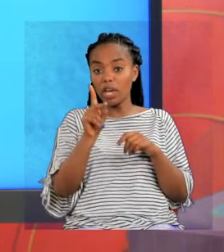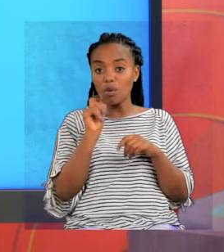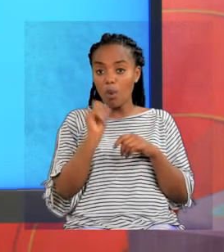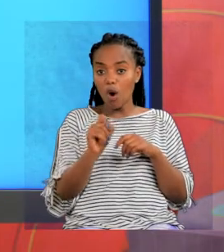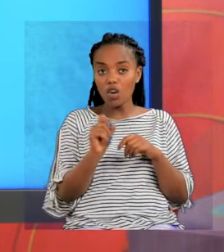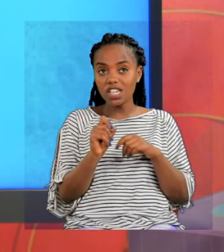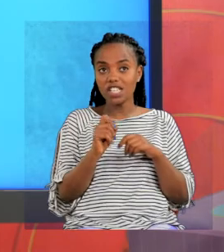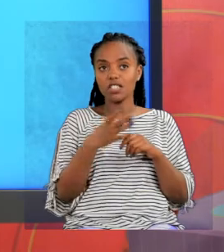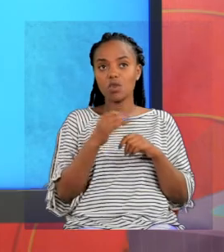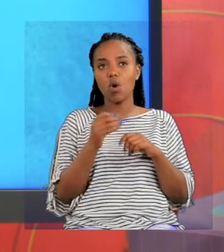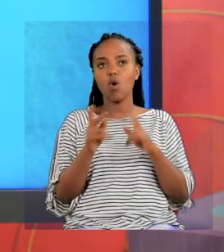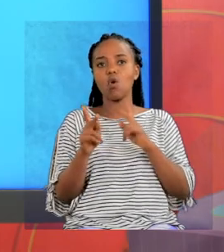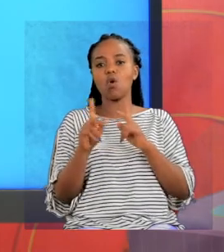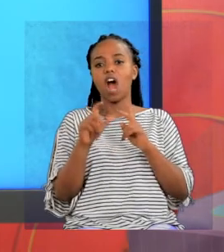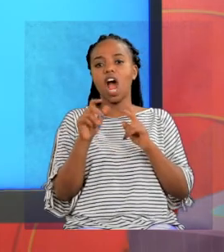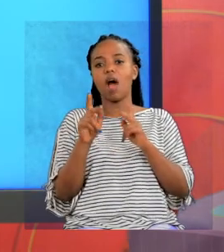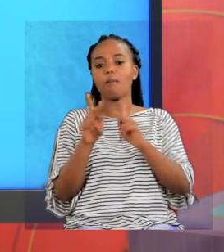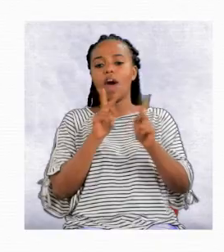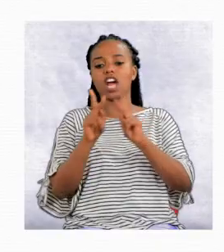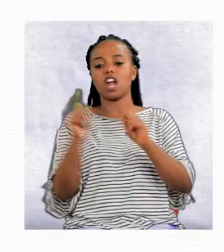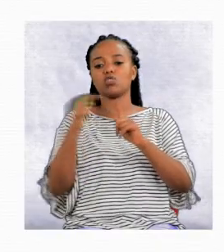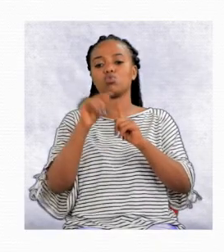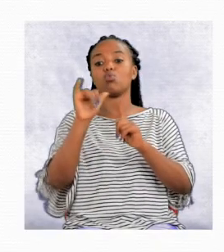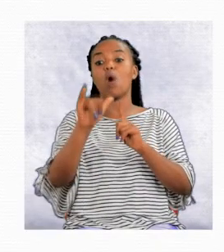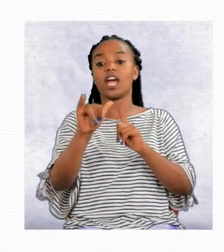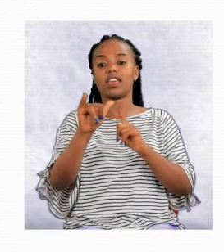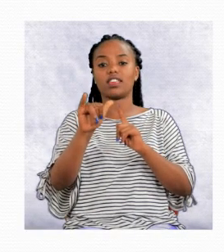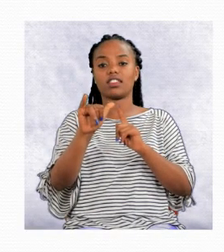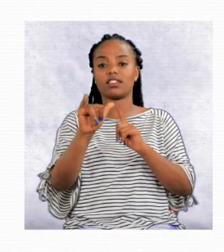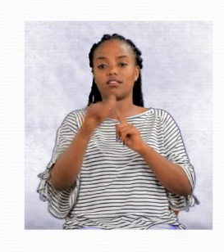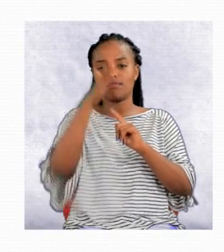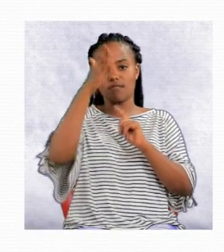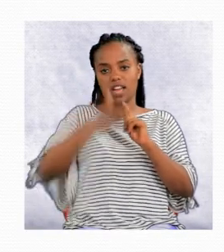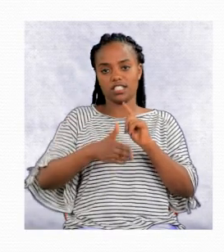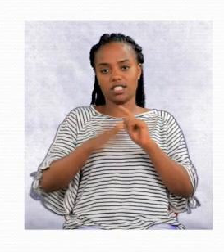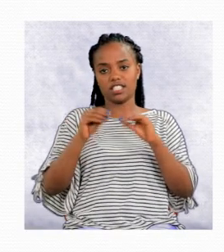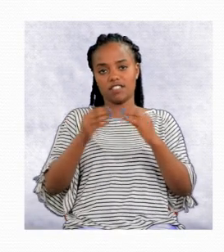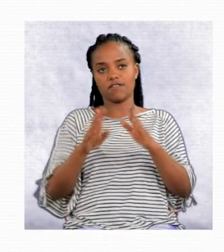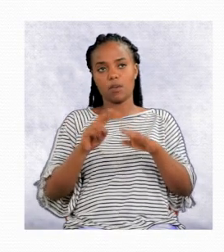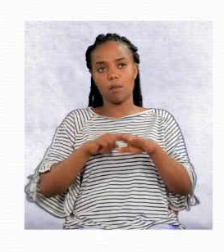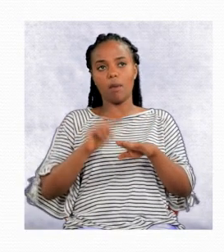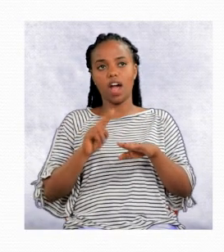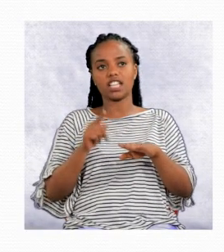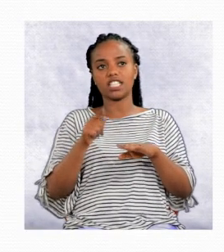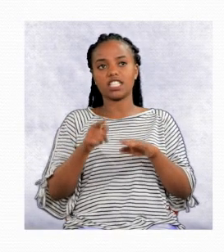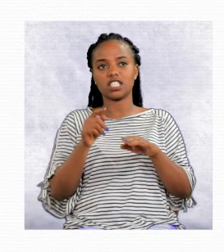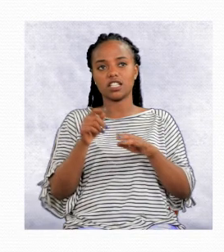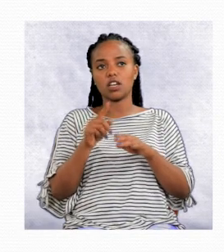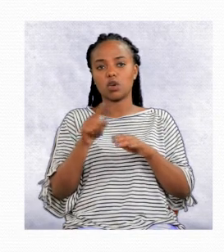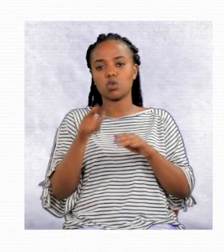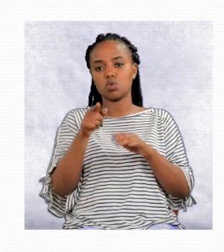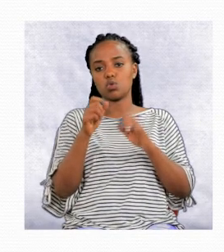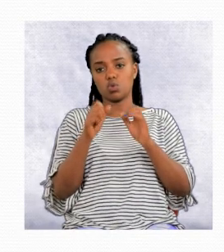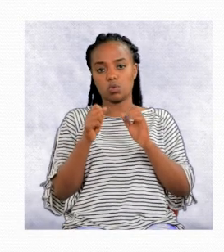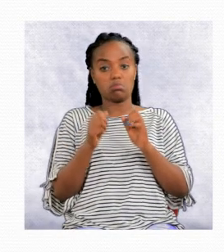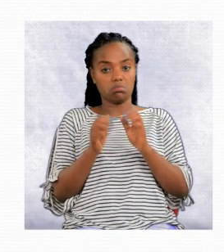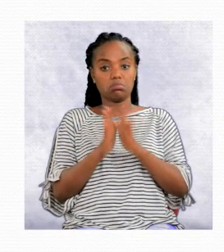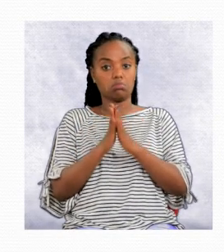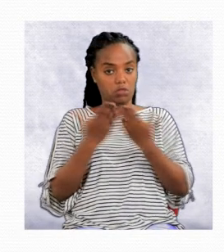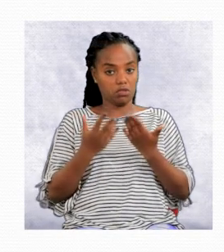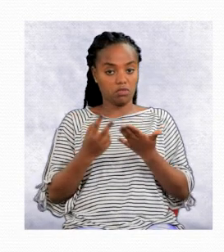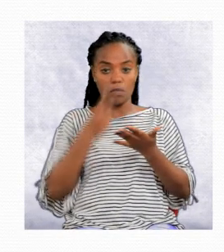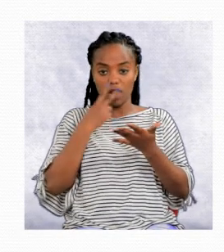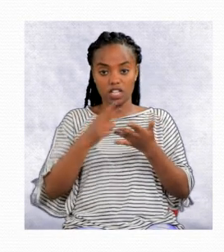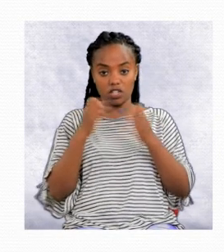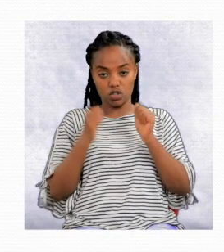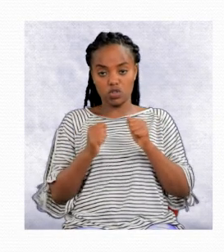the axis parallel to y-axis is given by this equation. You can derive this. Please refer your text